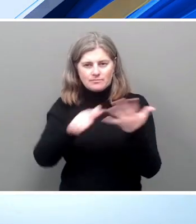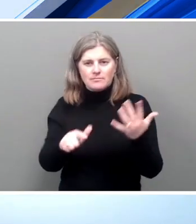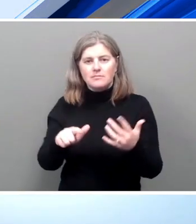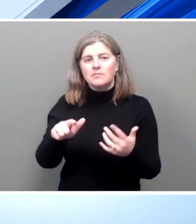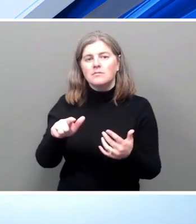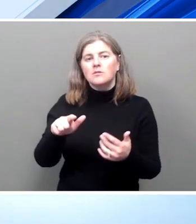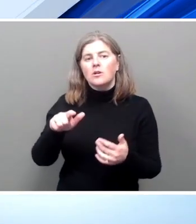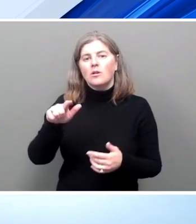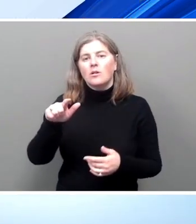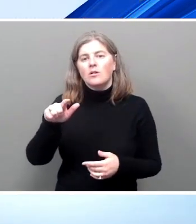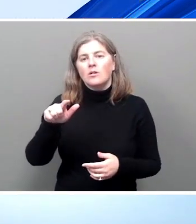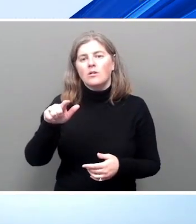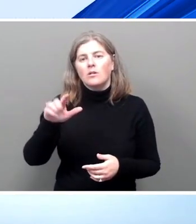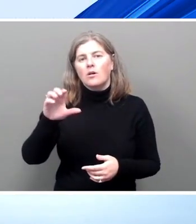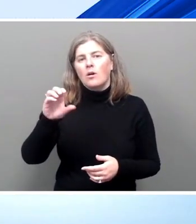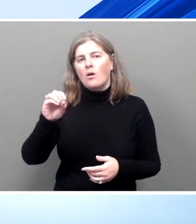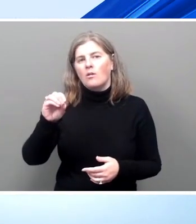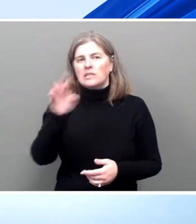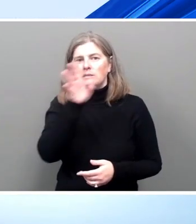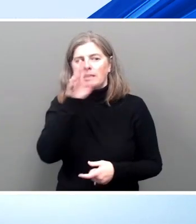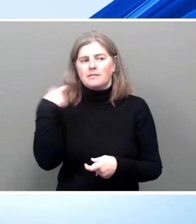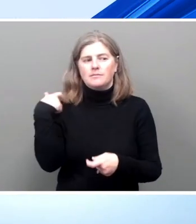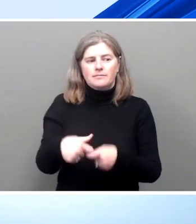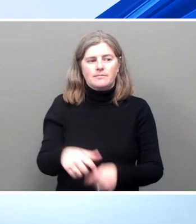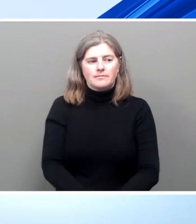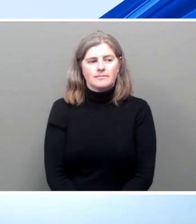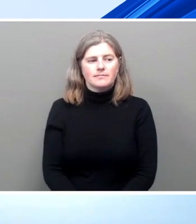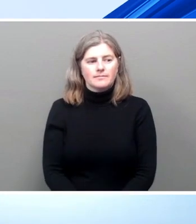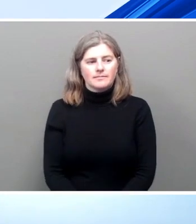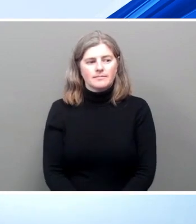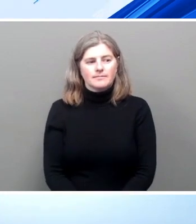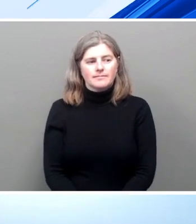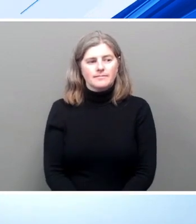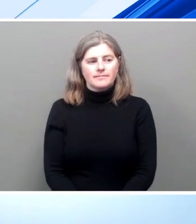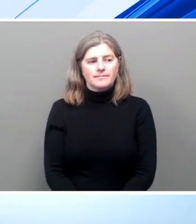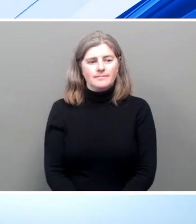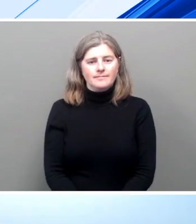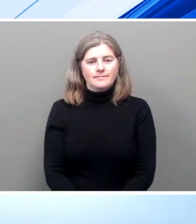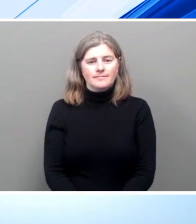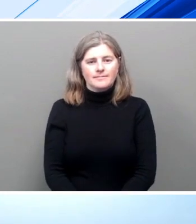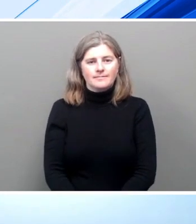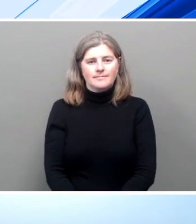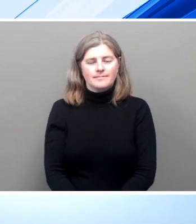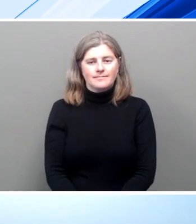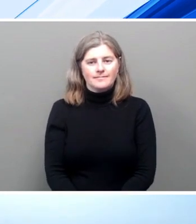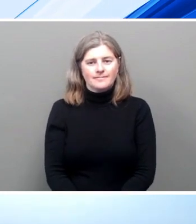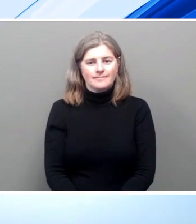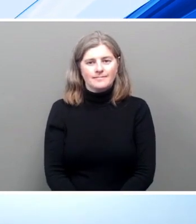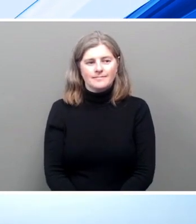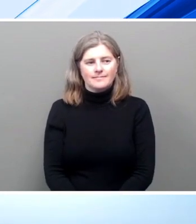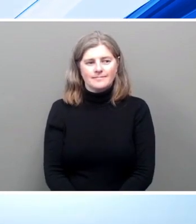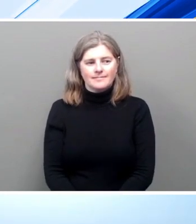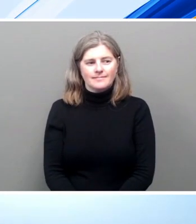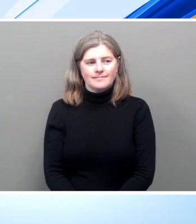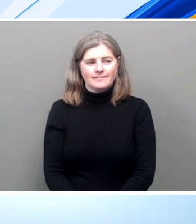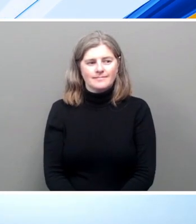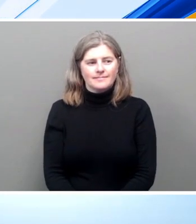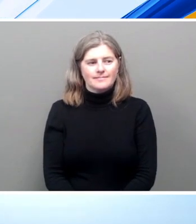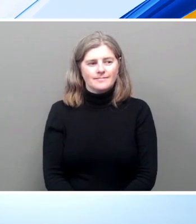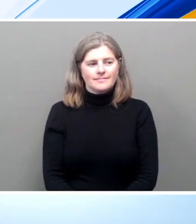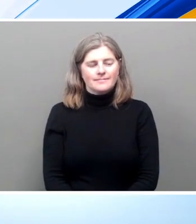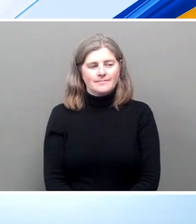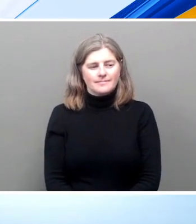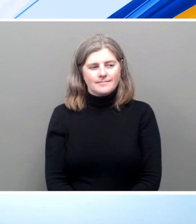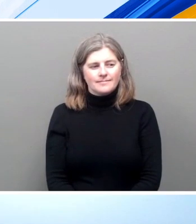are. ¿Cómo fue detectado el caso de Omicron? ¿Cuántas de las personas que estuvieron en contacto con